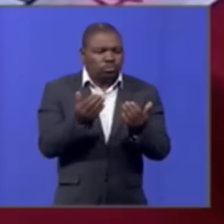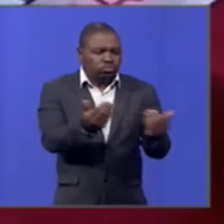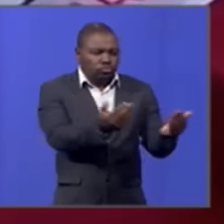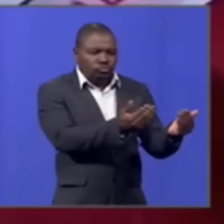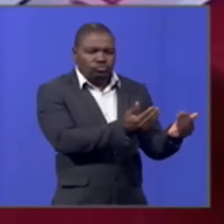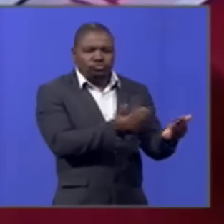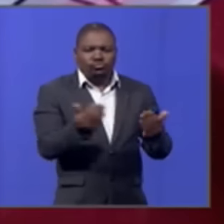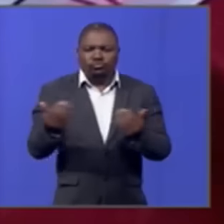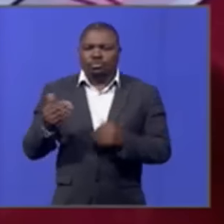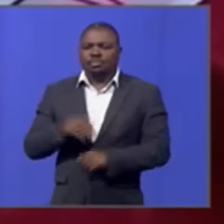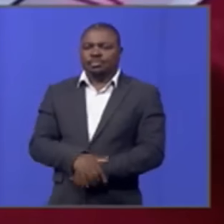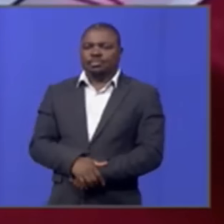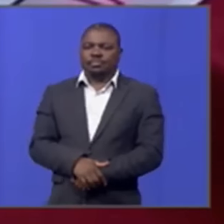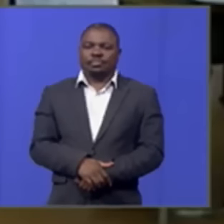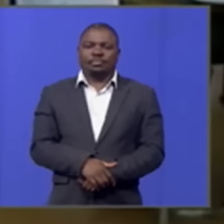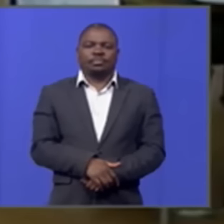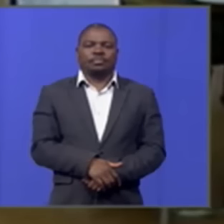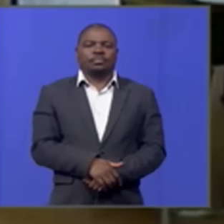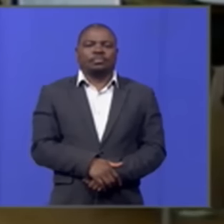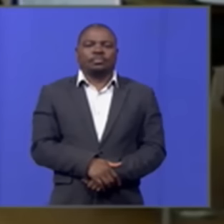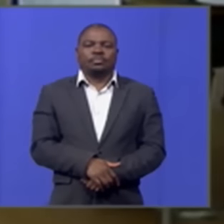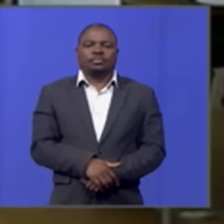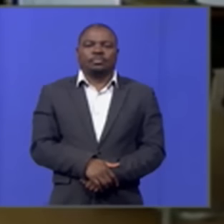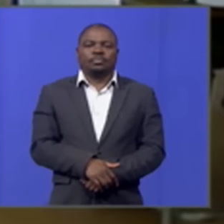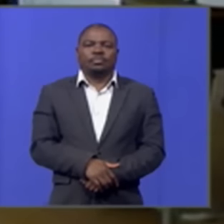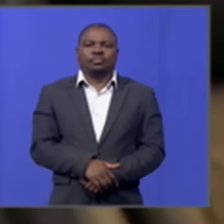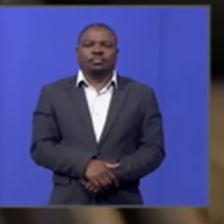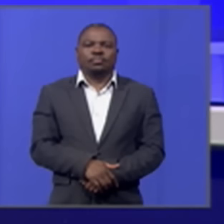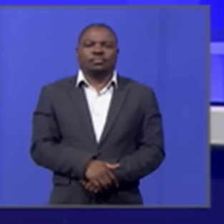dikgang tsa SABC mo Johannesburg.